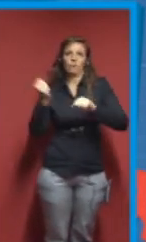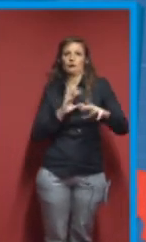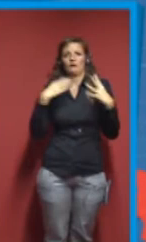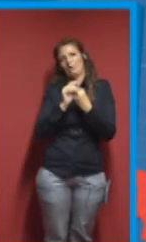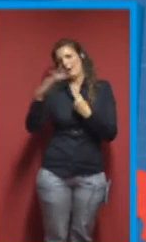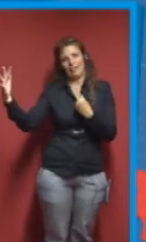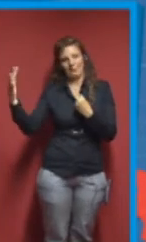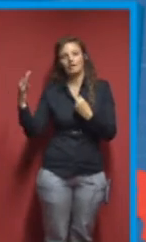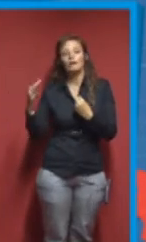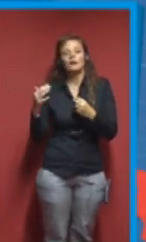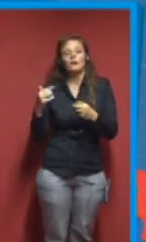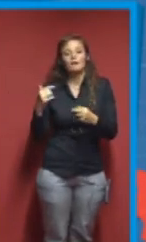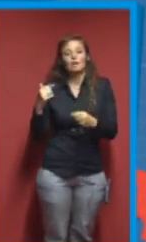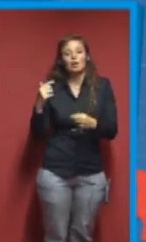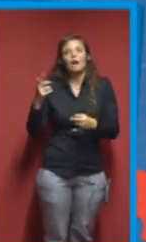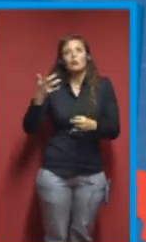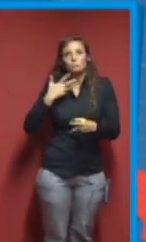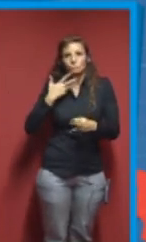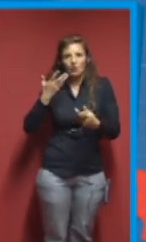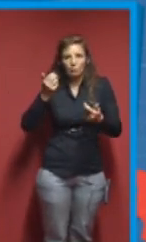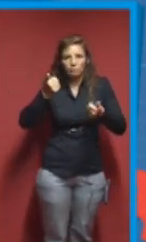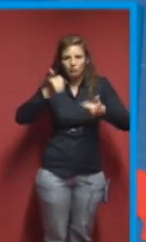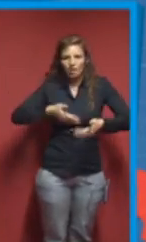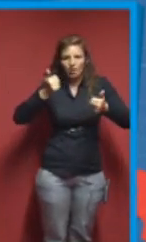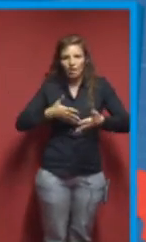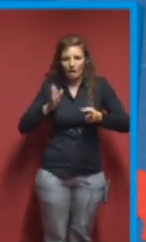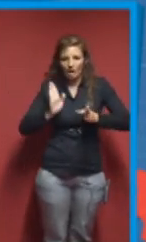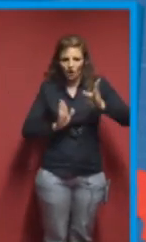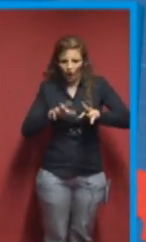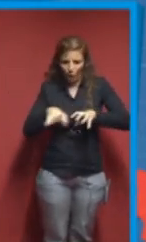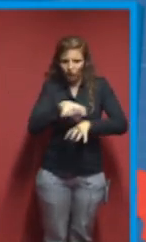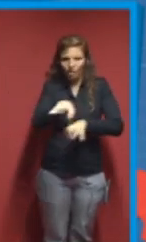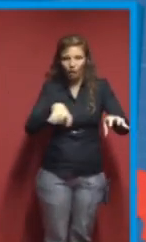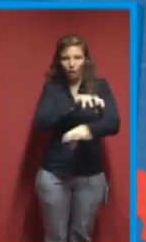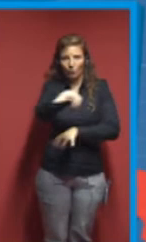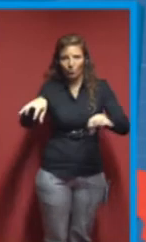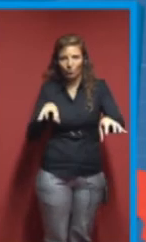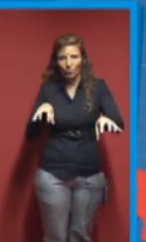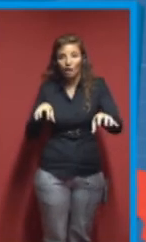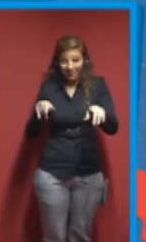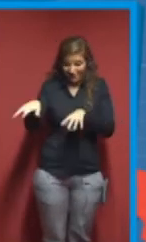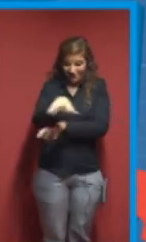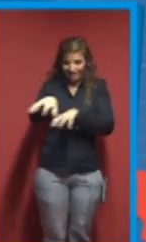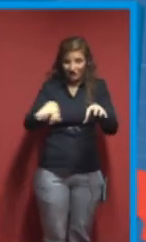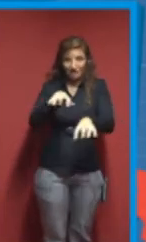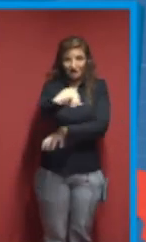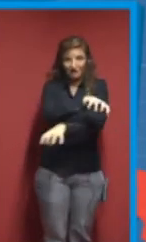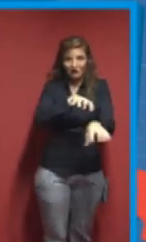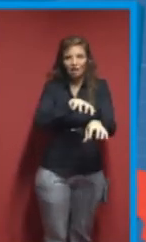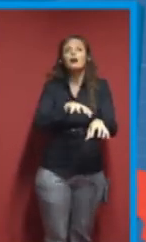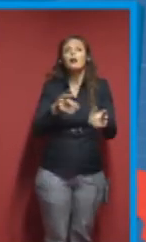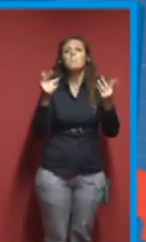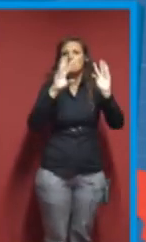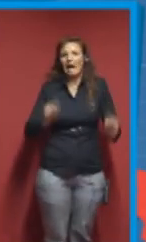of mobile robots are used in distribution facilities to move inventory around. And it was bought last year by Amazon, and the company